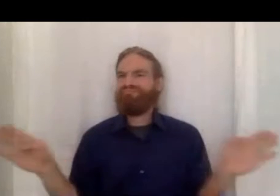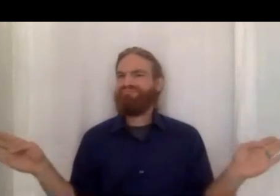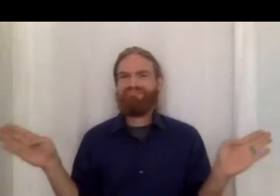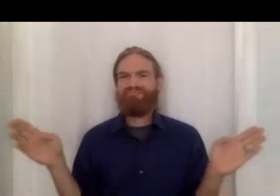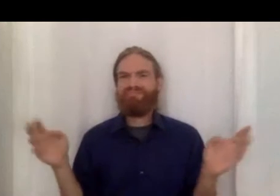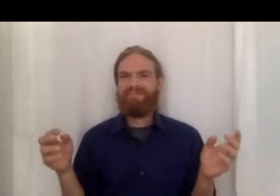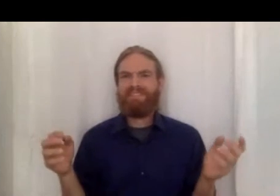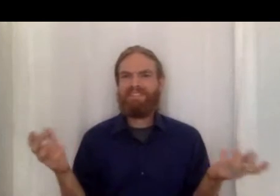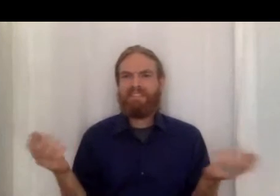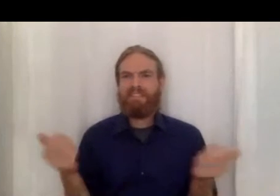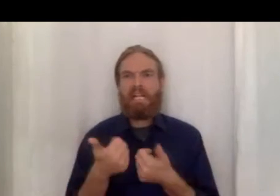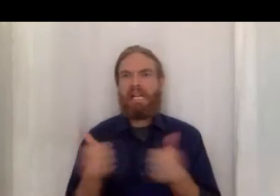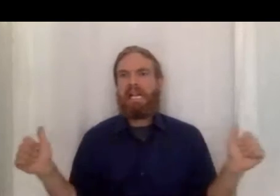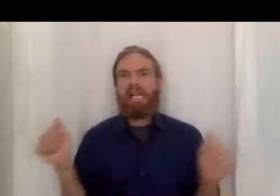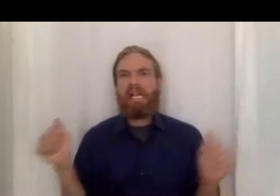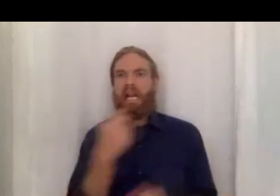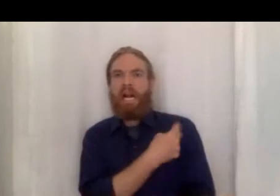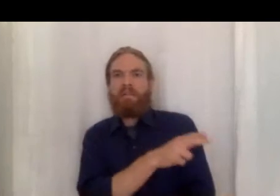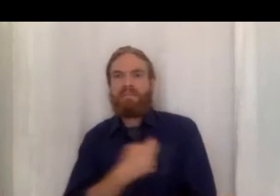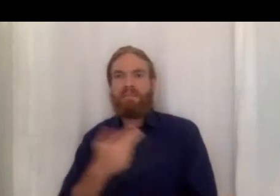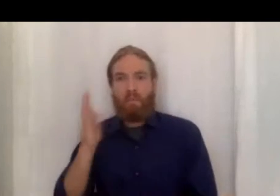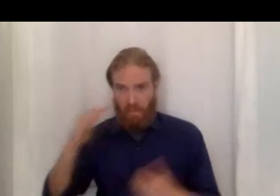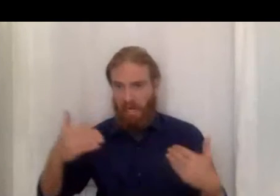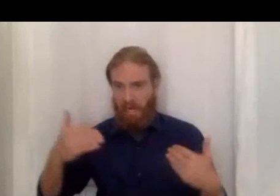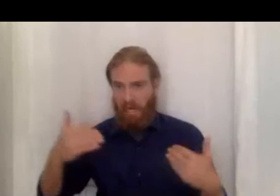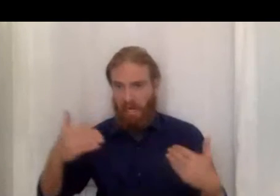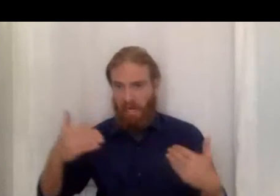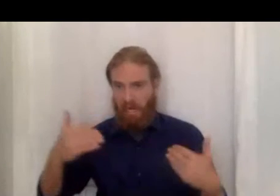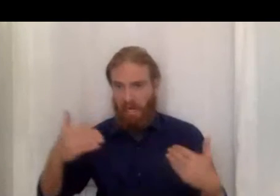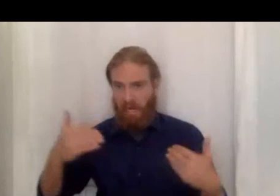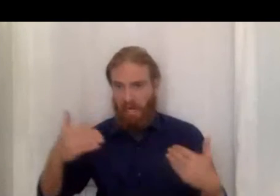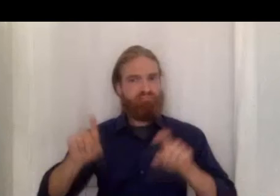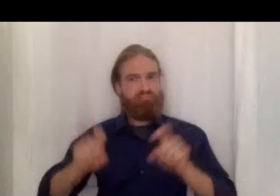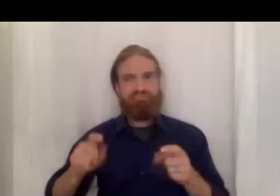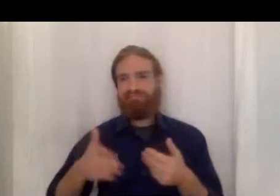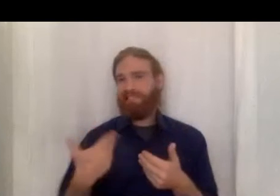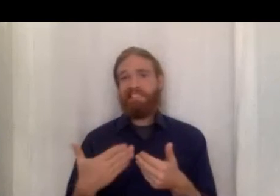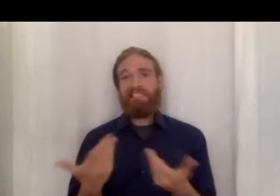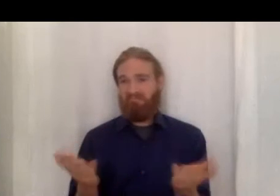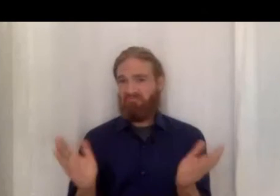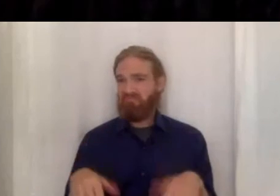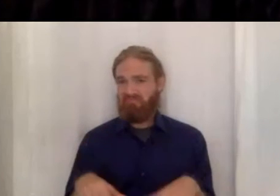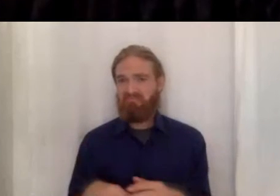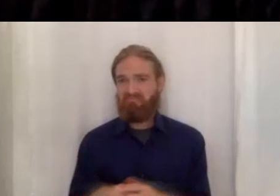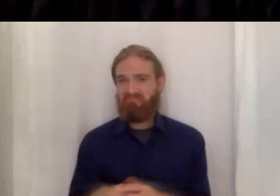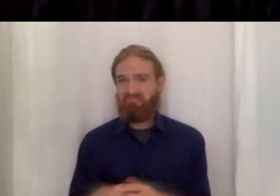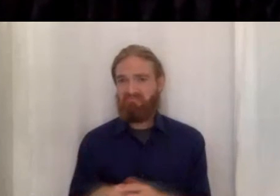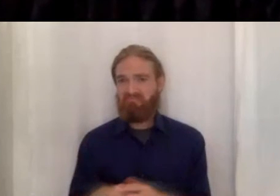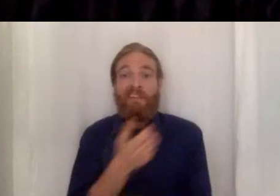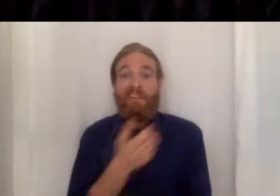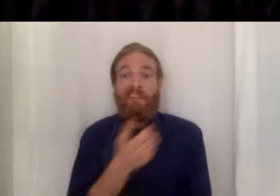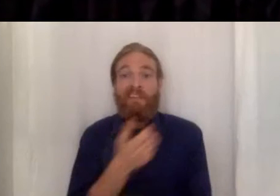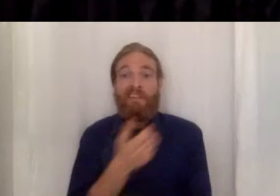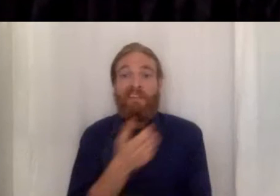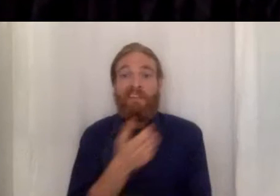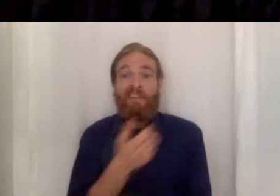So pretty easy to get it done. It's a blood test. Okay, now what about getting the vaccine after that? Okay, Good,